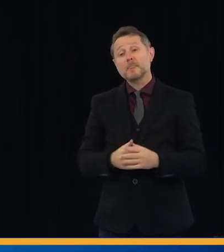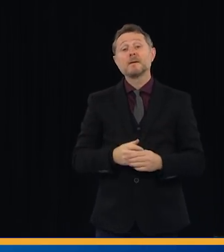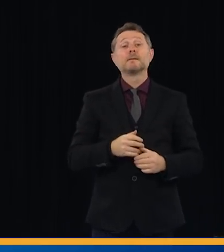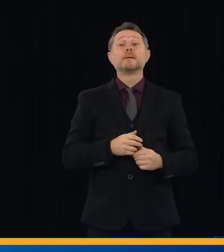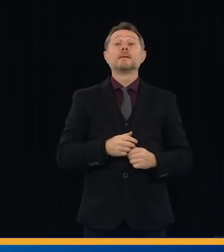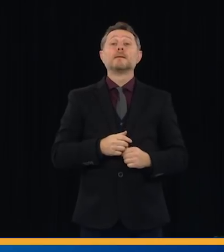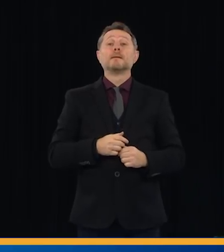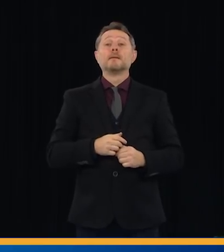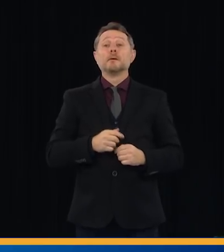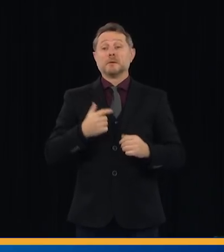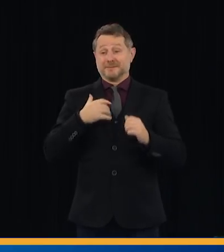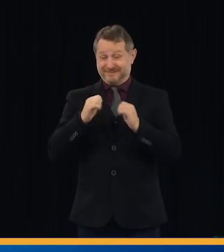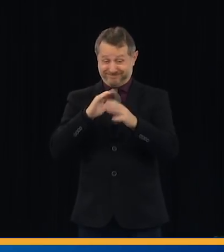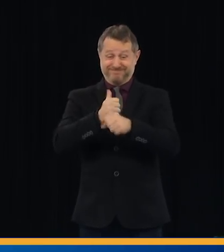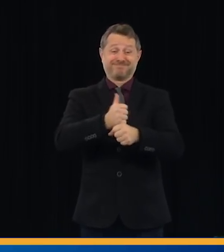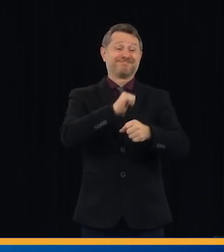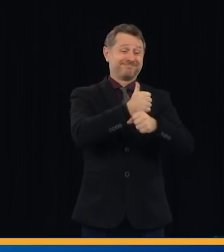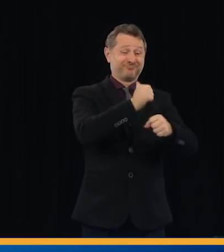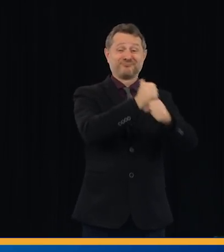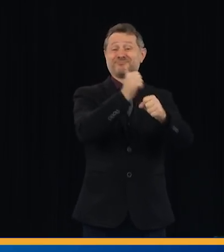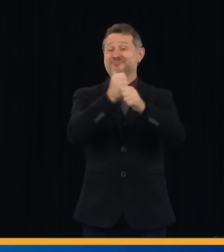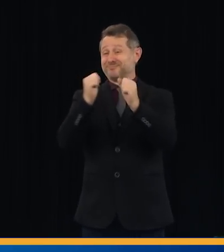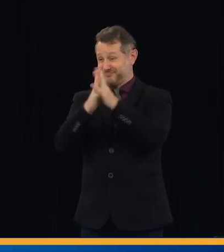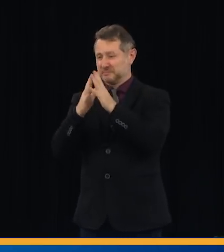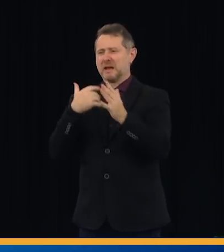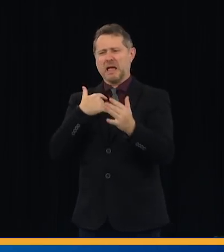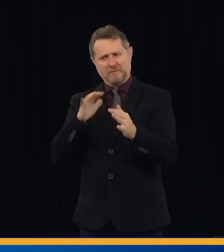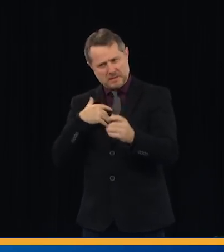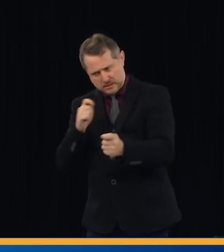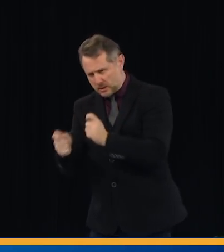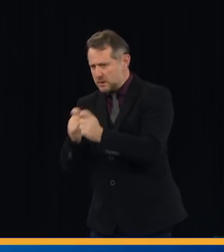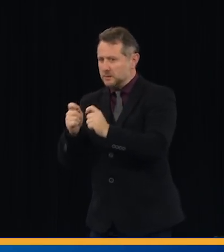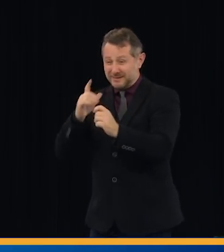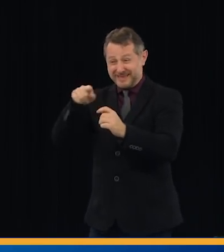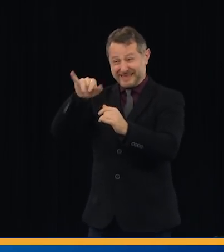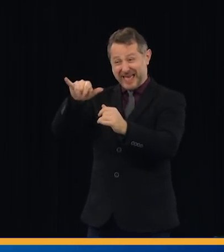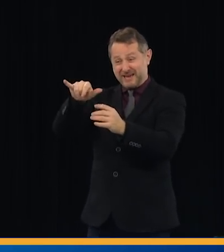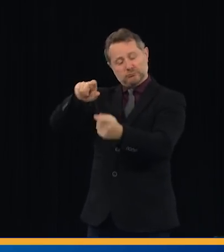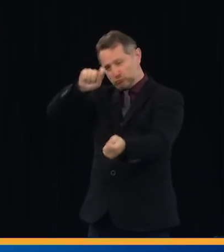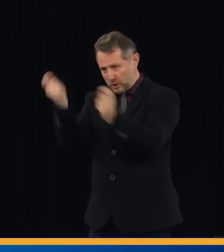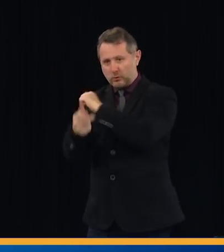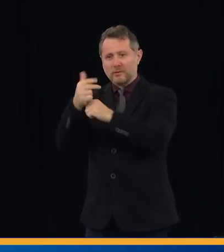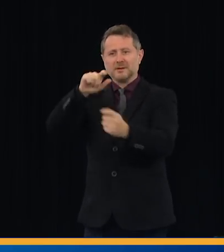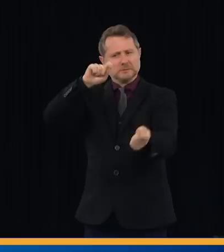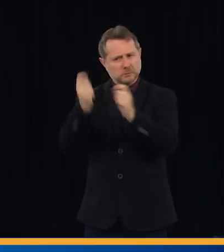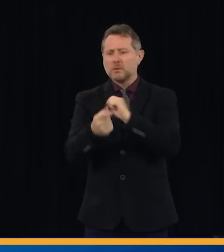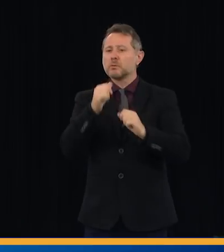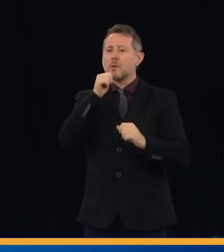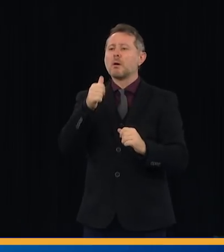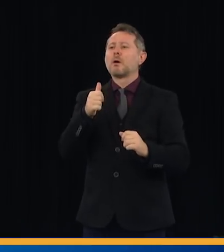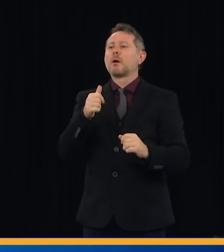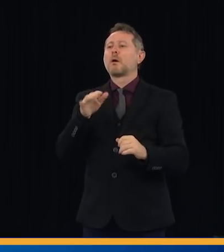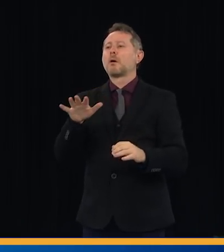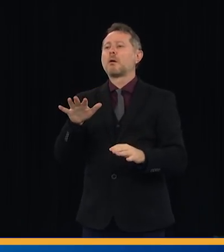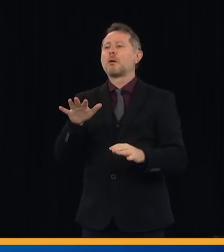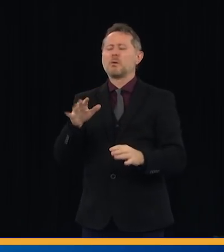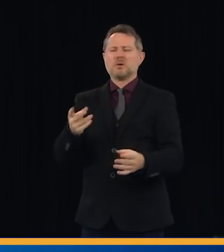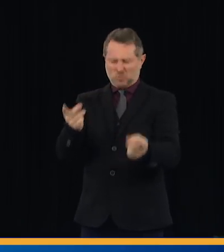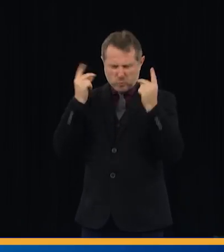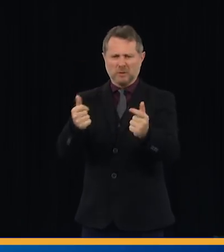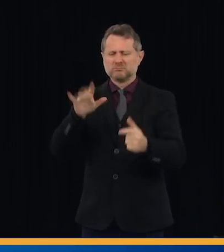constructed, adapted, modified, and it's been done in a very short period of time. Again, all this